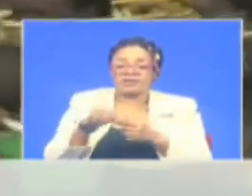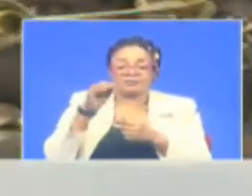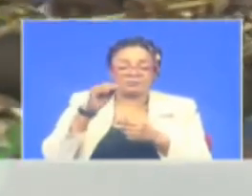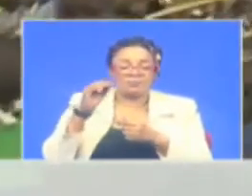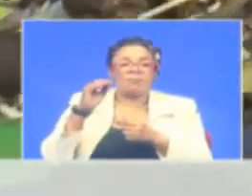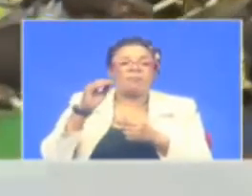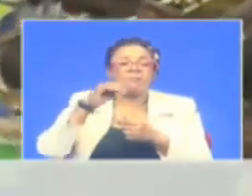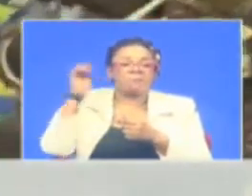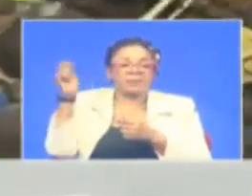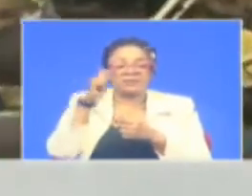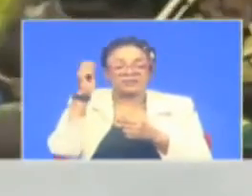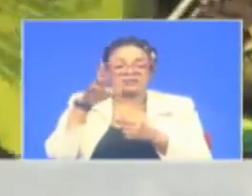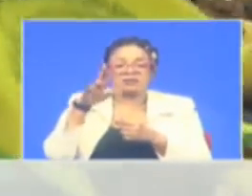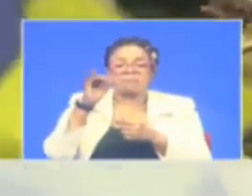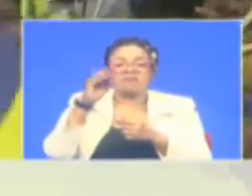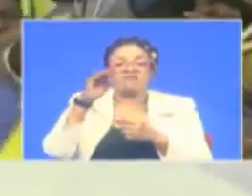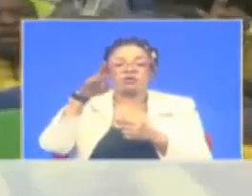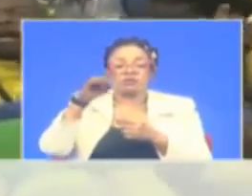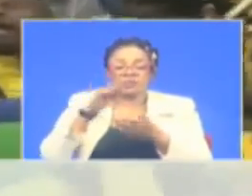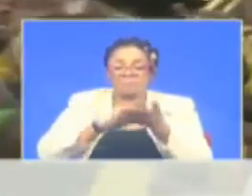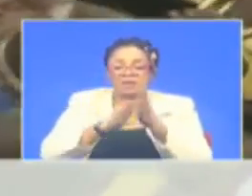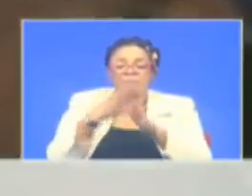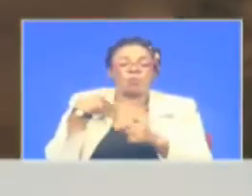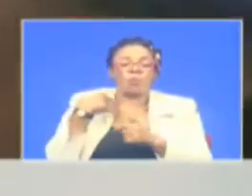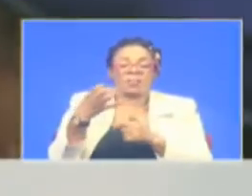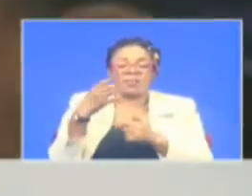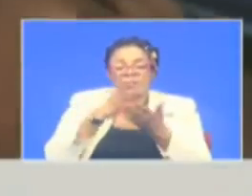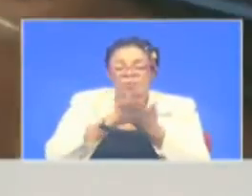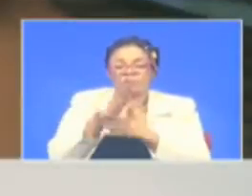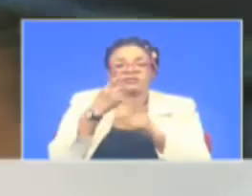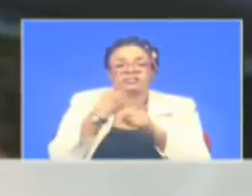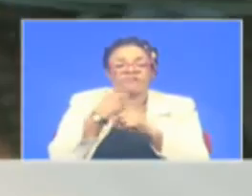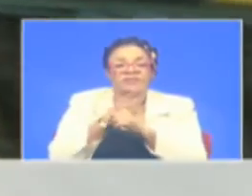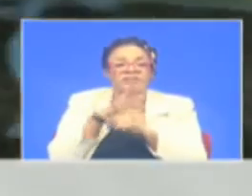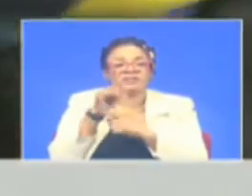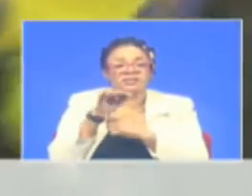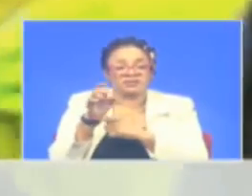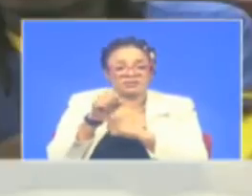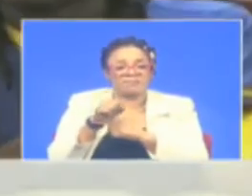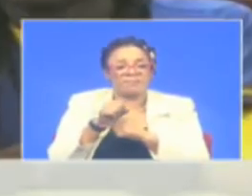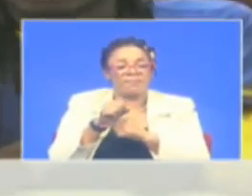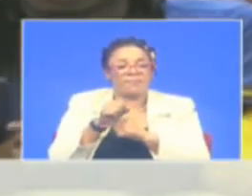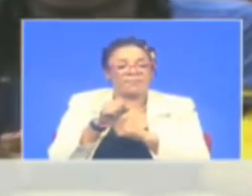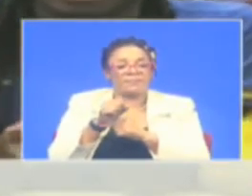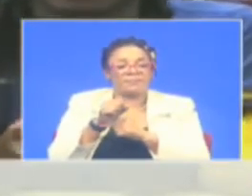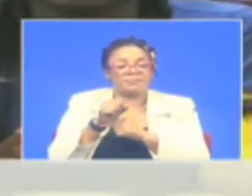Ramaphosa, became wealthy through various mining deals.